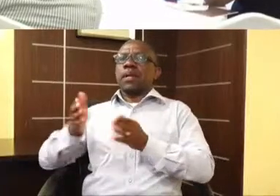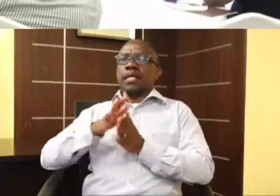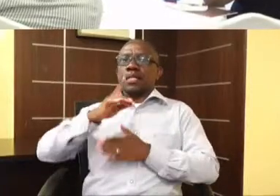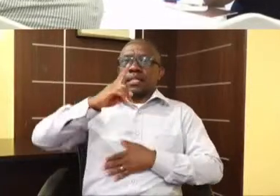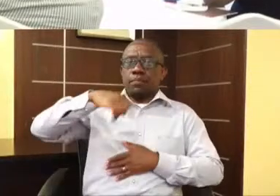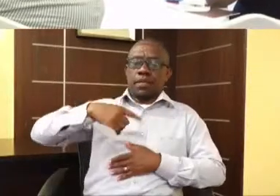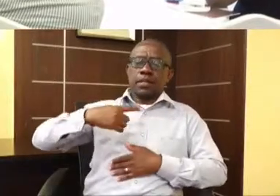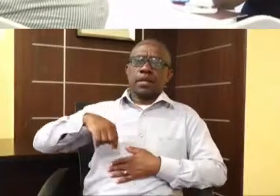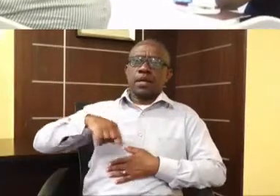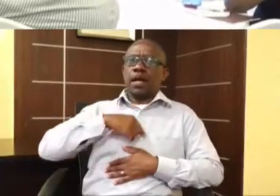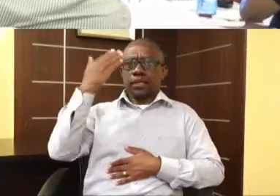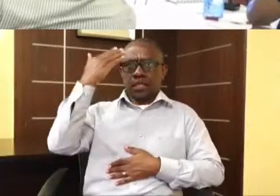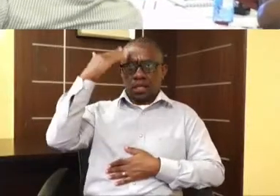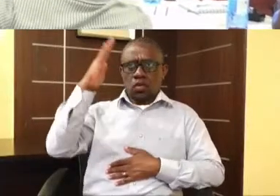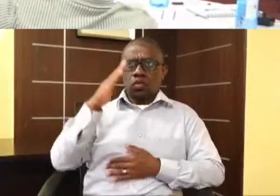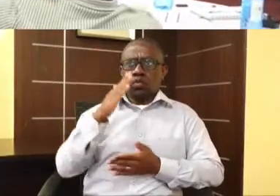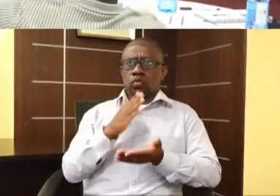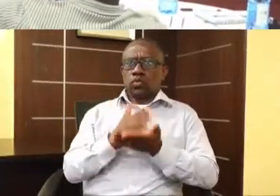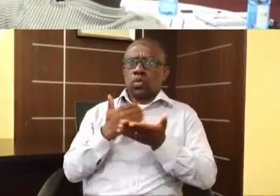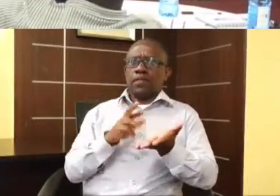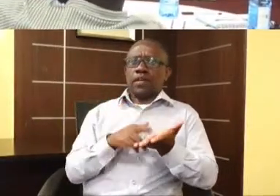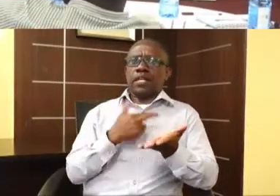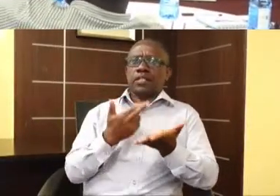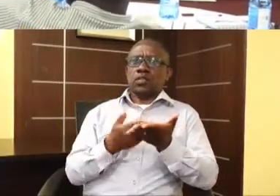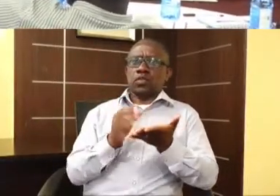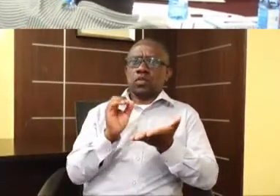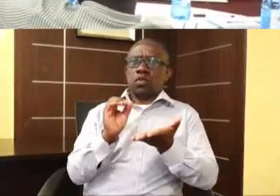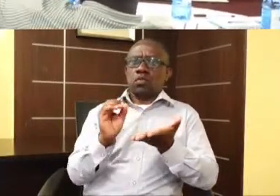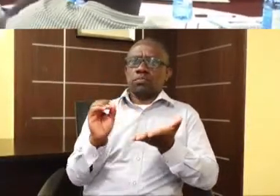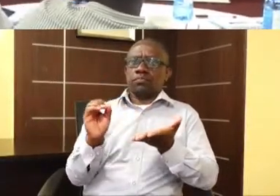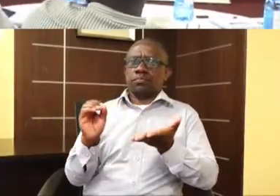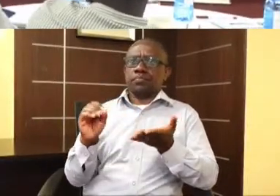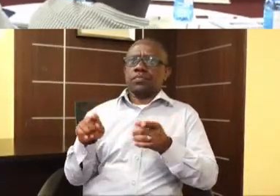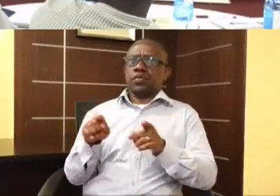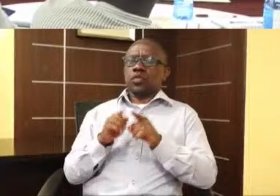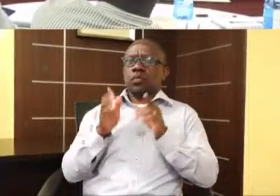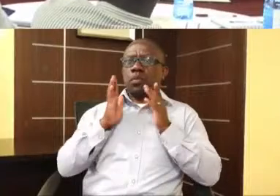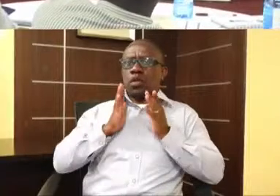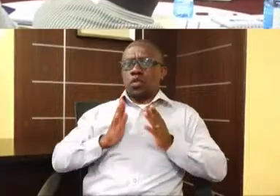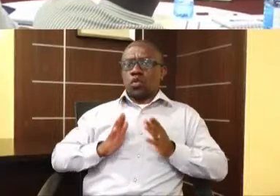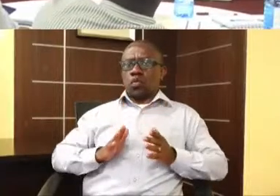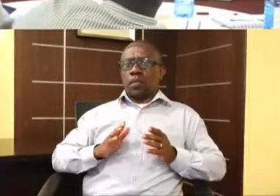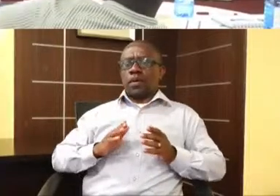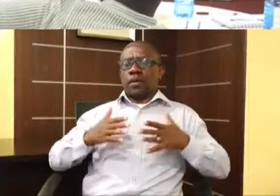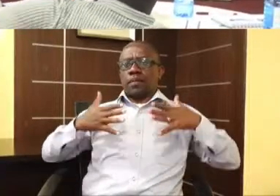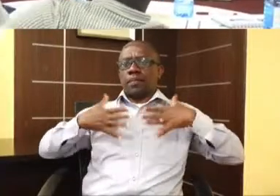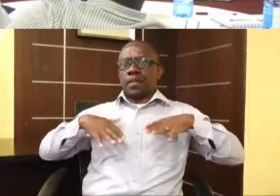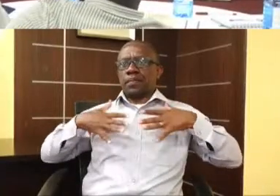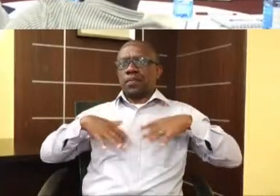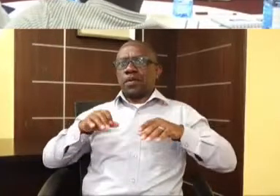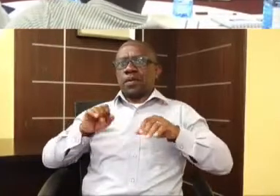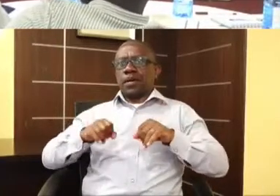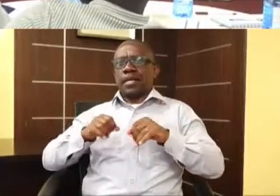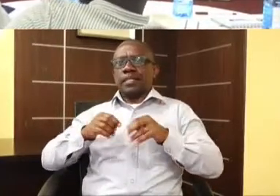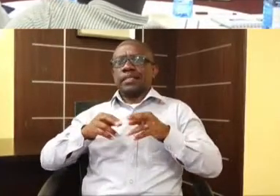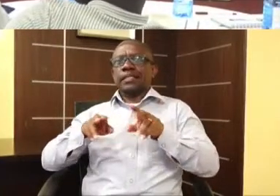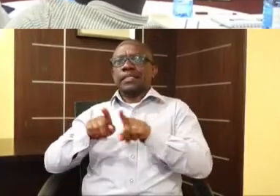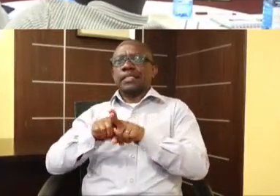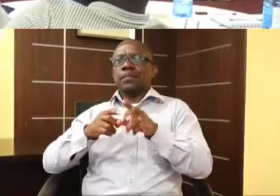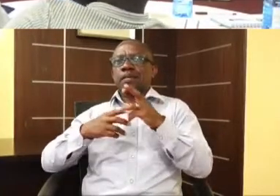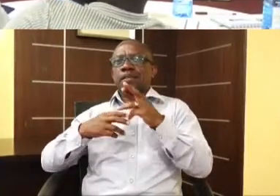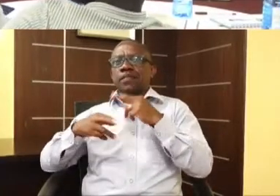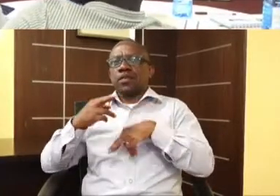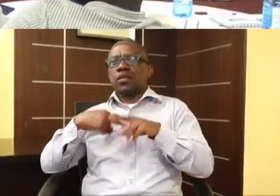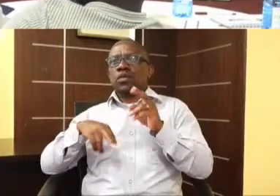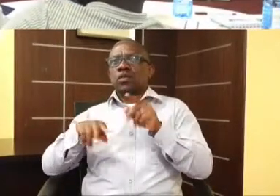that there are scarcity of resources, and human beings actually compete to, get these resources. There's scarce food,